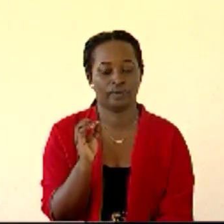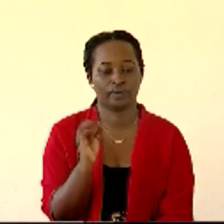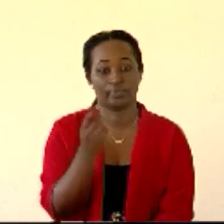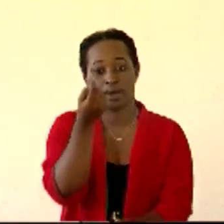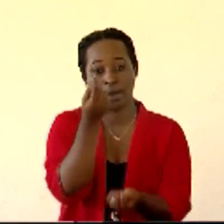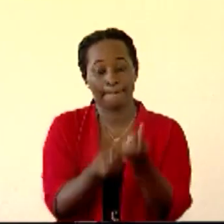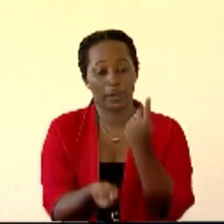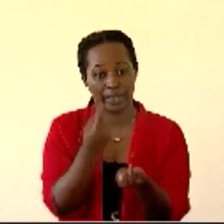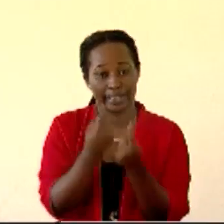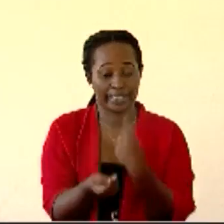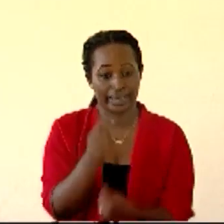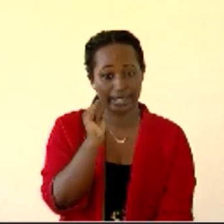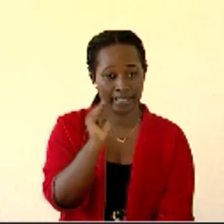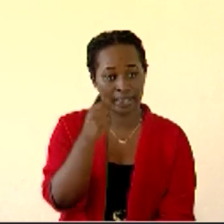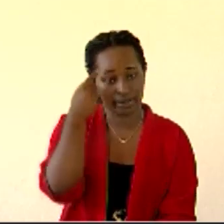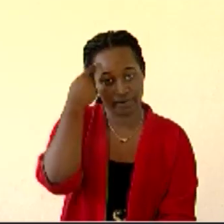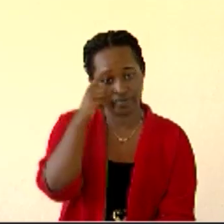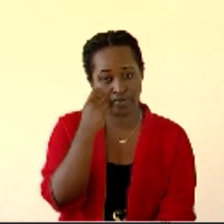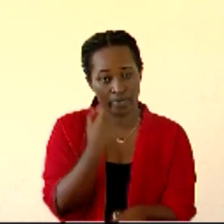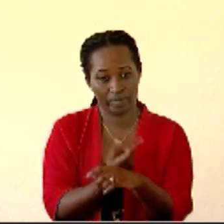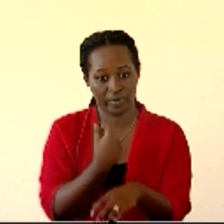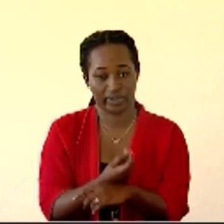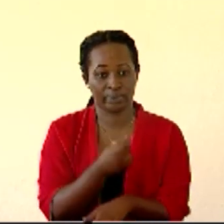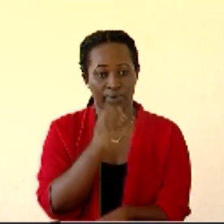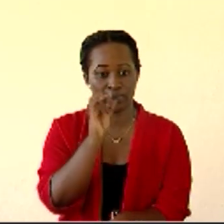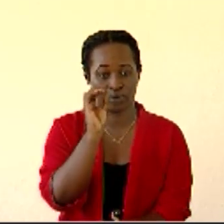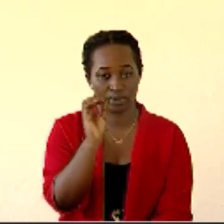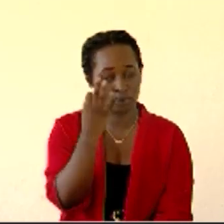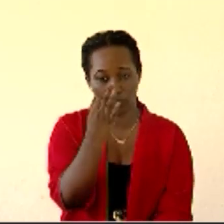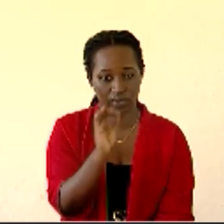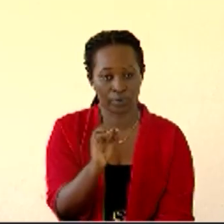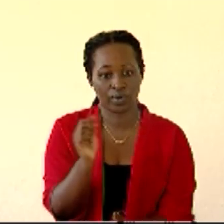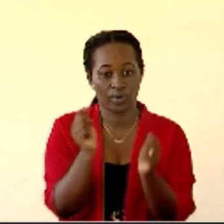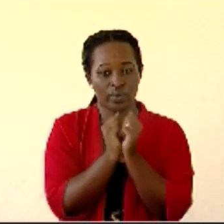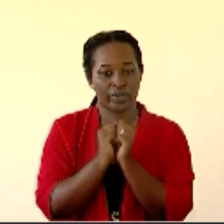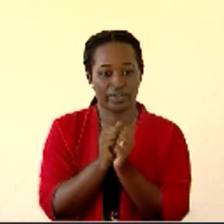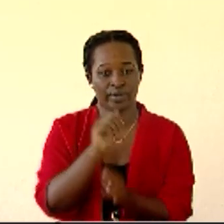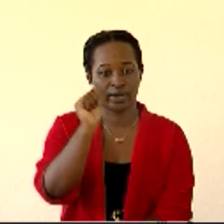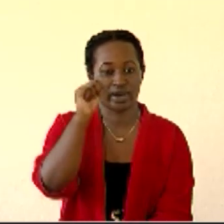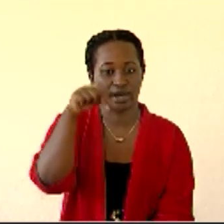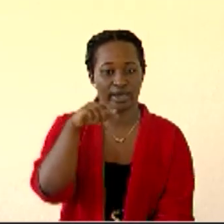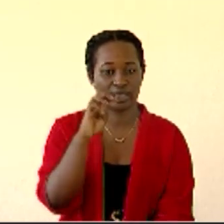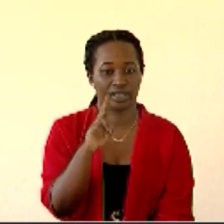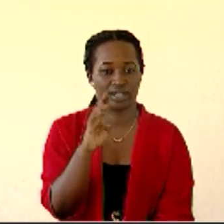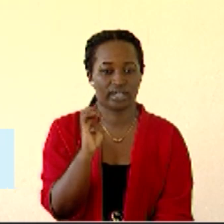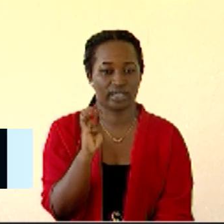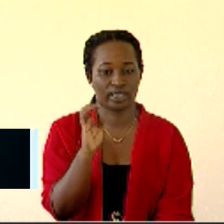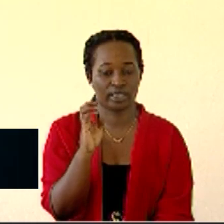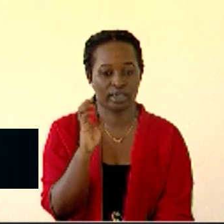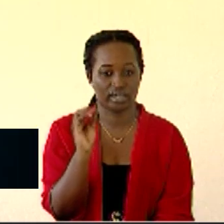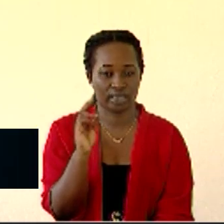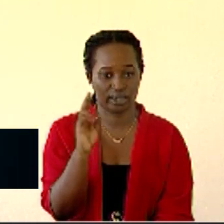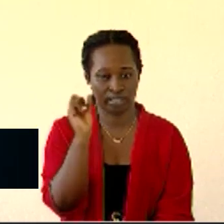Boiling A for half an hour with aqueous sodium hydroxide. So in the first case, it was heated